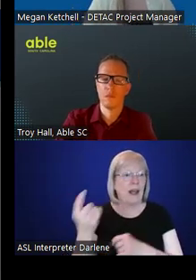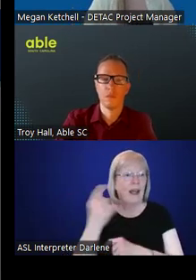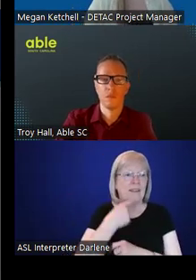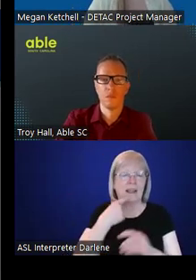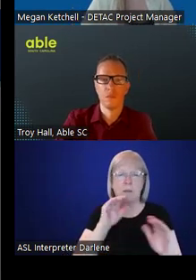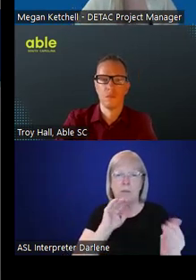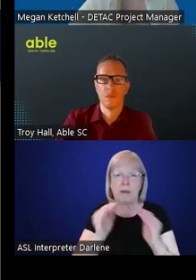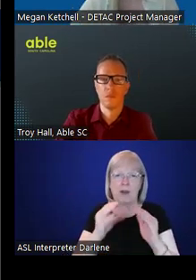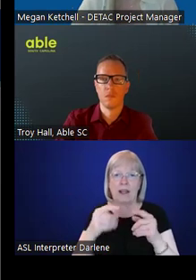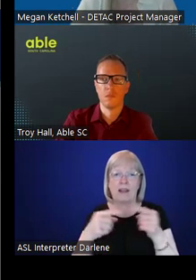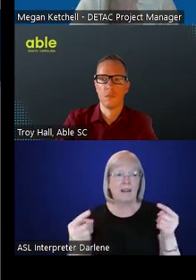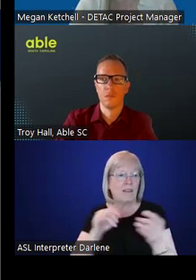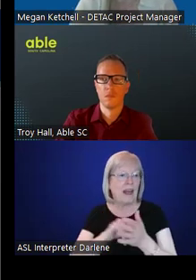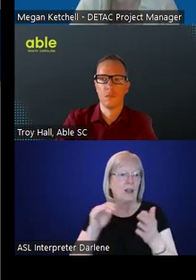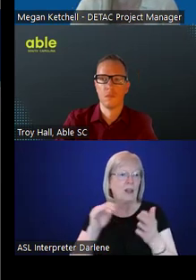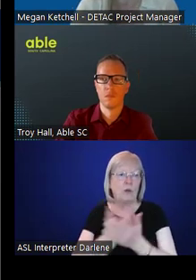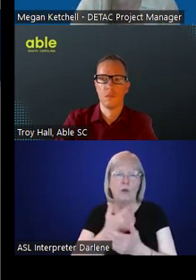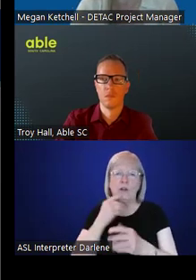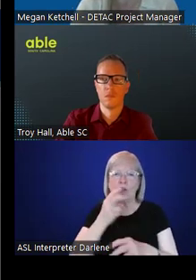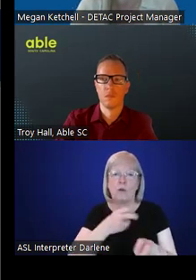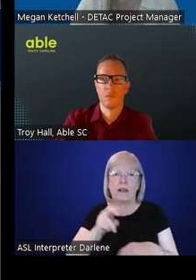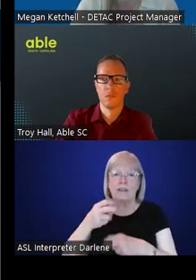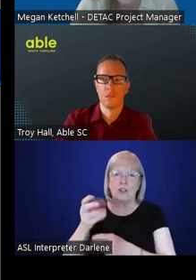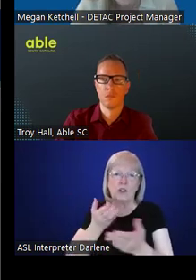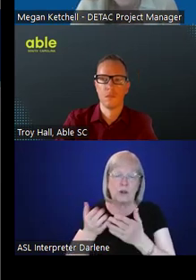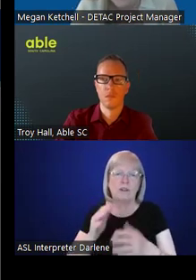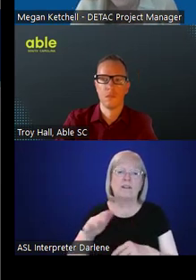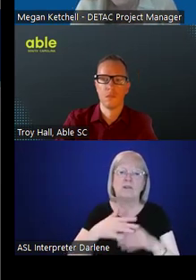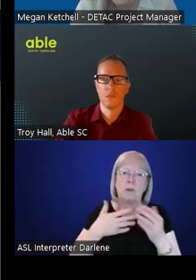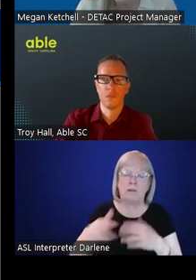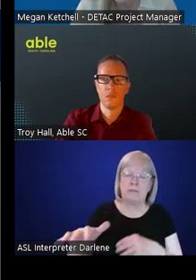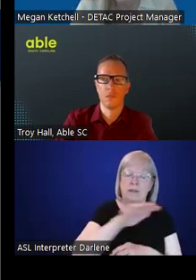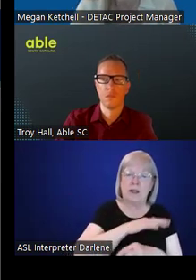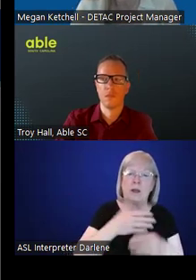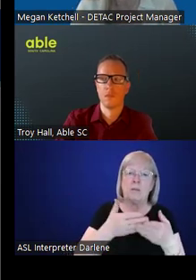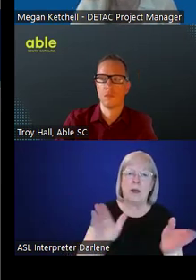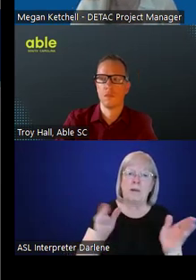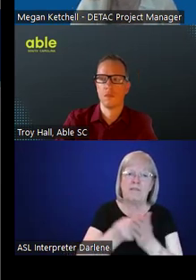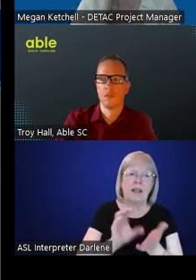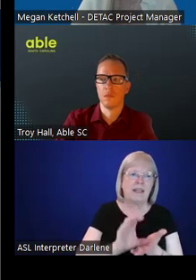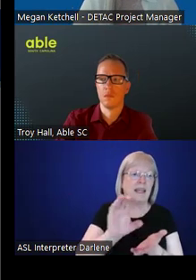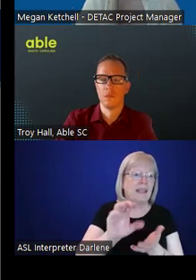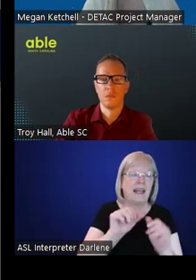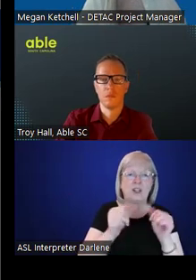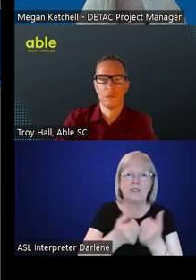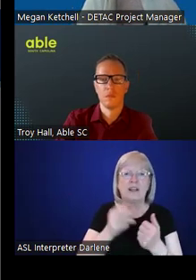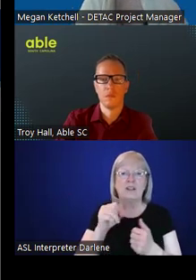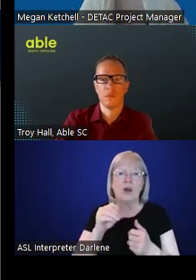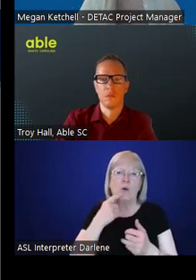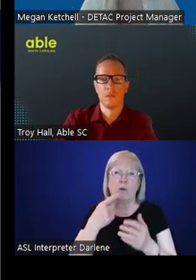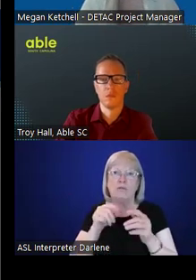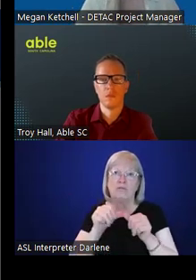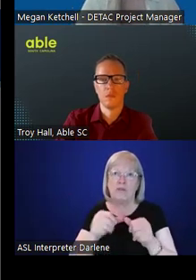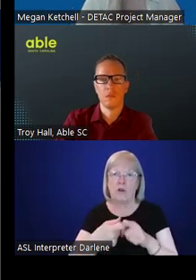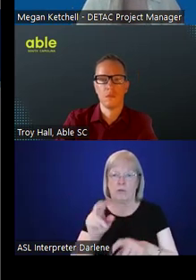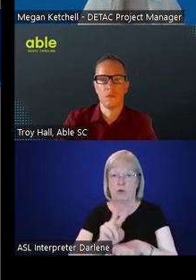and Contrasting Youth Transition Services Across Publicly Funded Agencies, and it's going to run from about 2 o'clock Eastern, which is now,